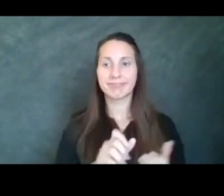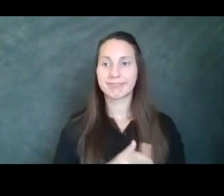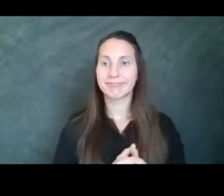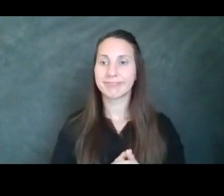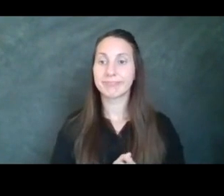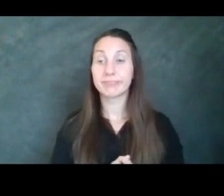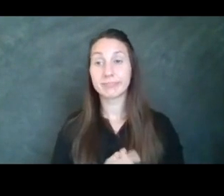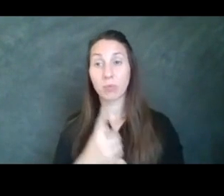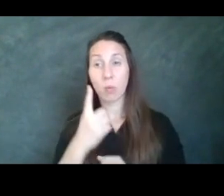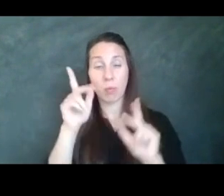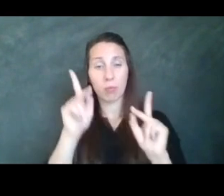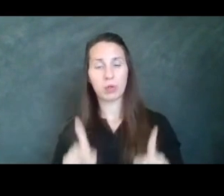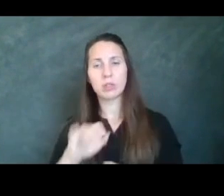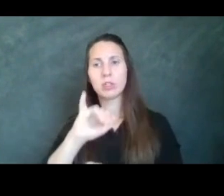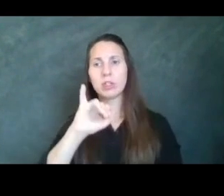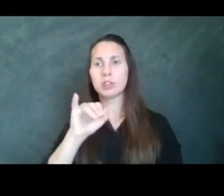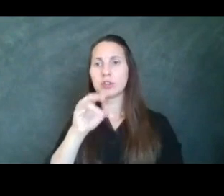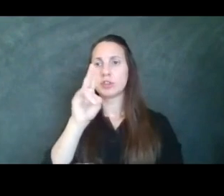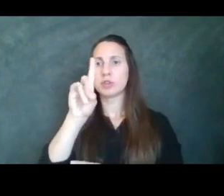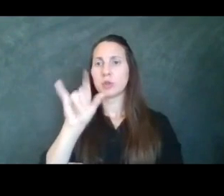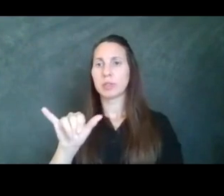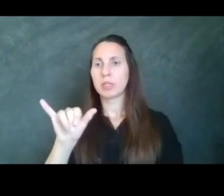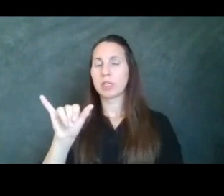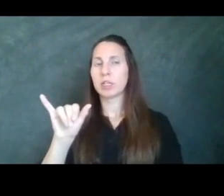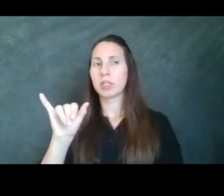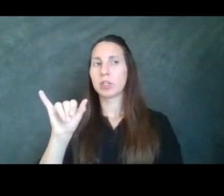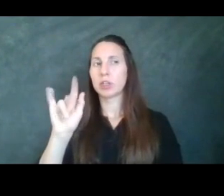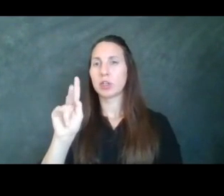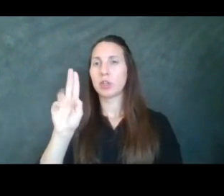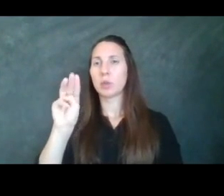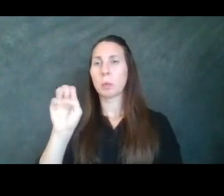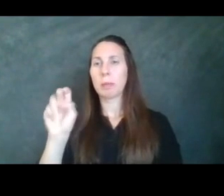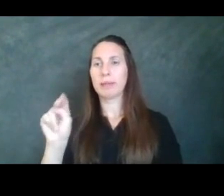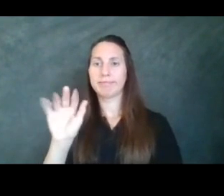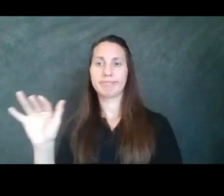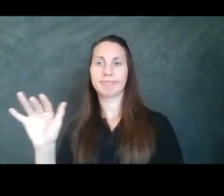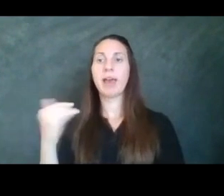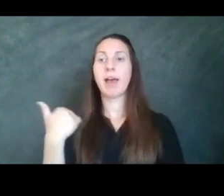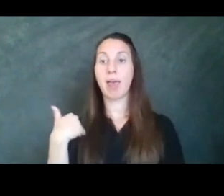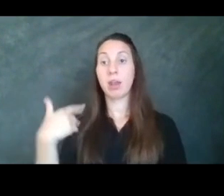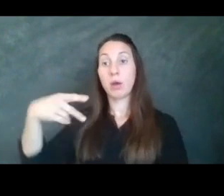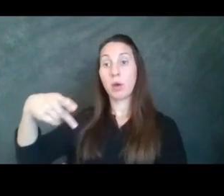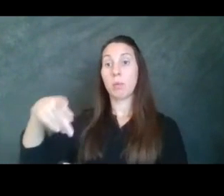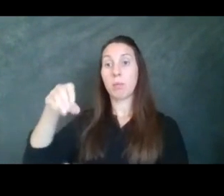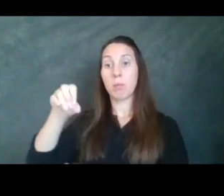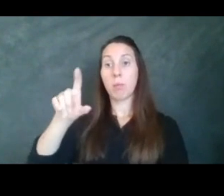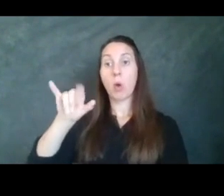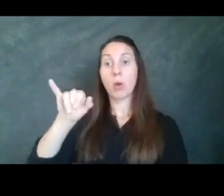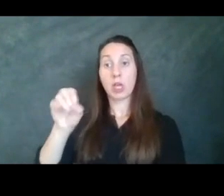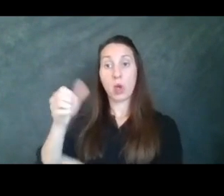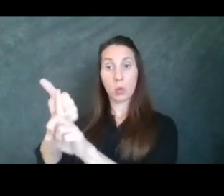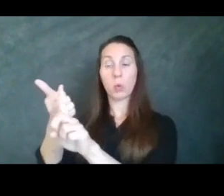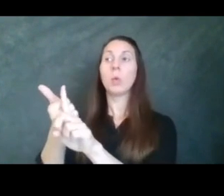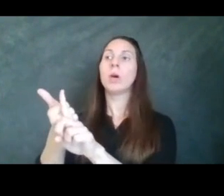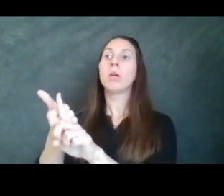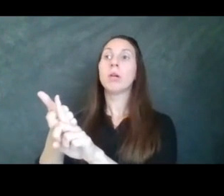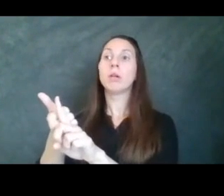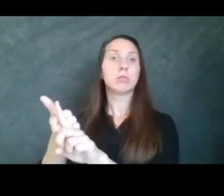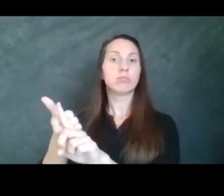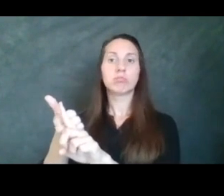had polio, was denied the opportunity to teach in New York City. We heard from